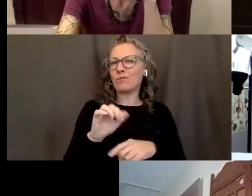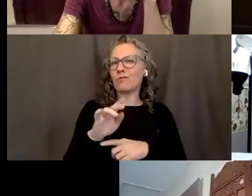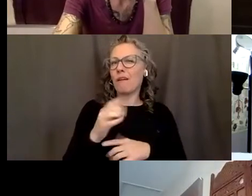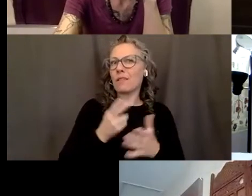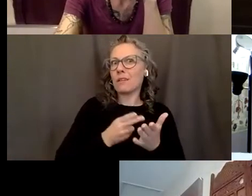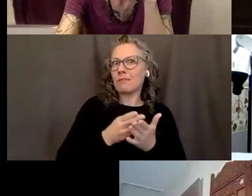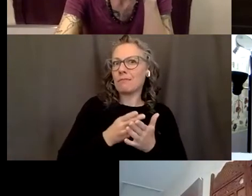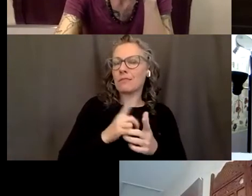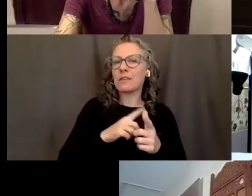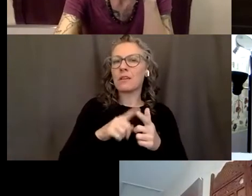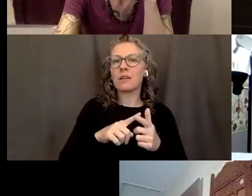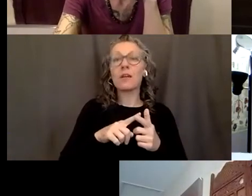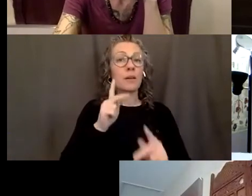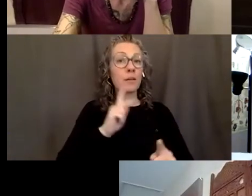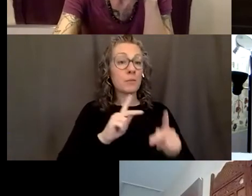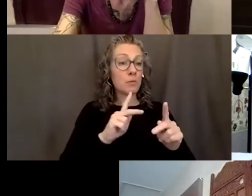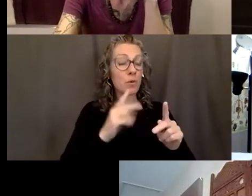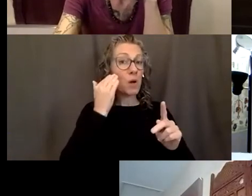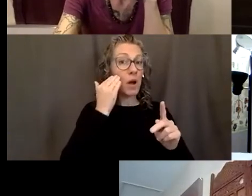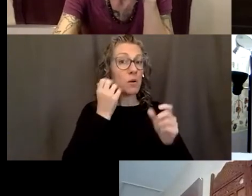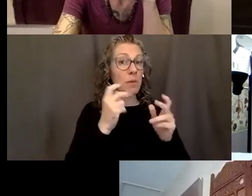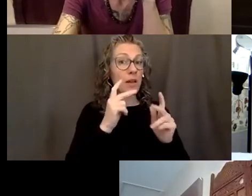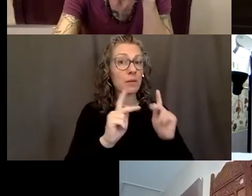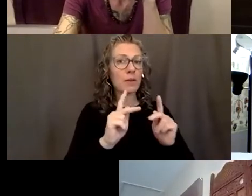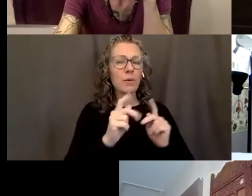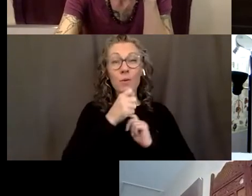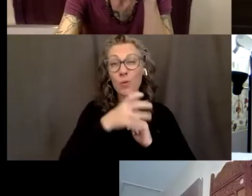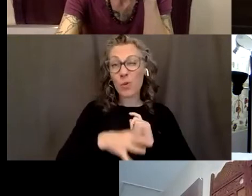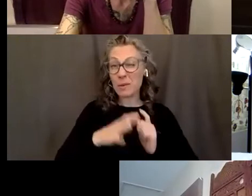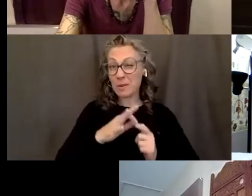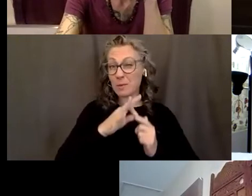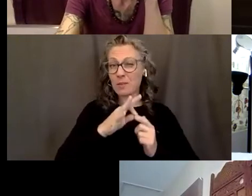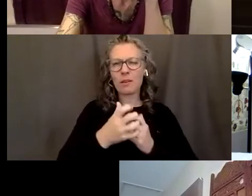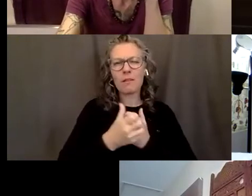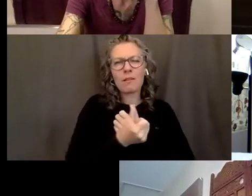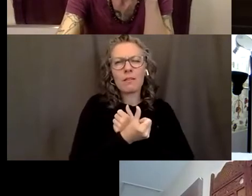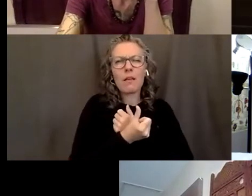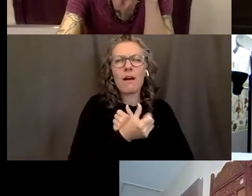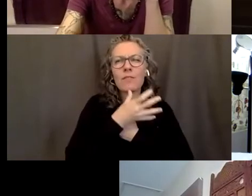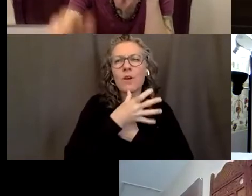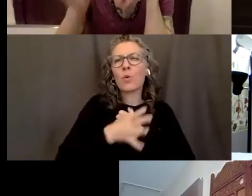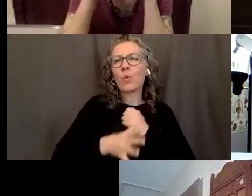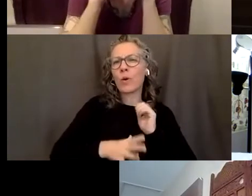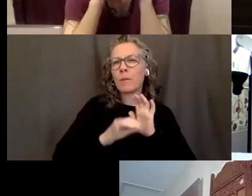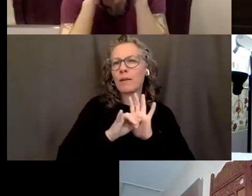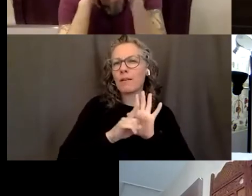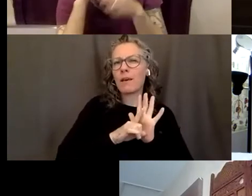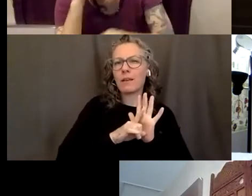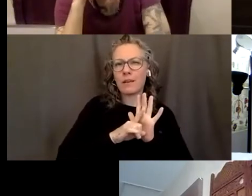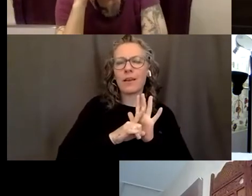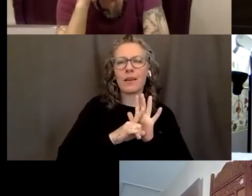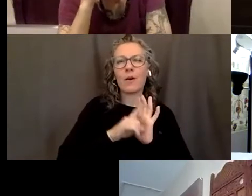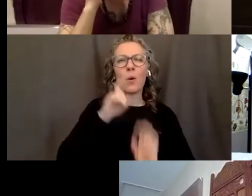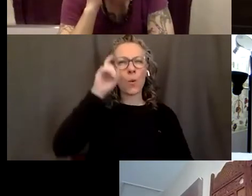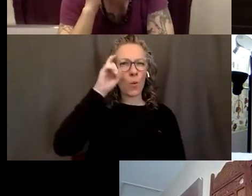who really love, especially women, love themselves as women of wisdom. The